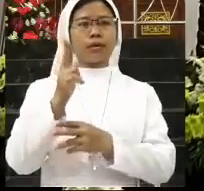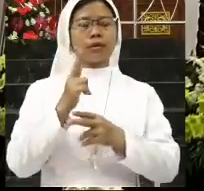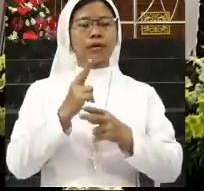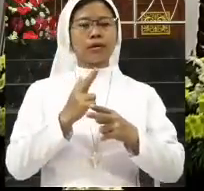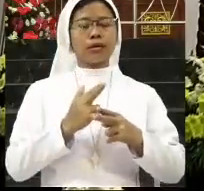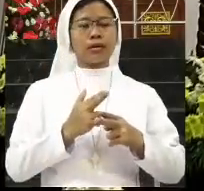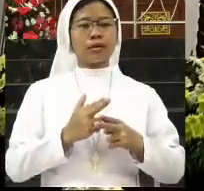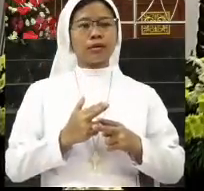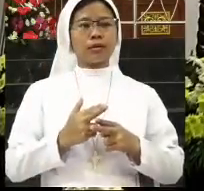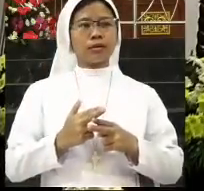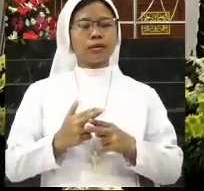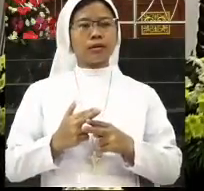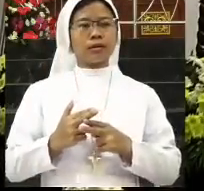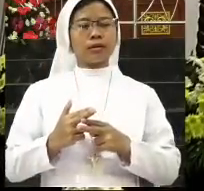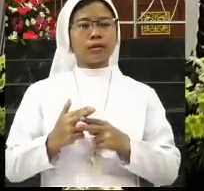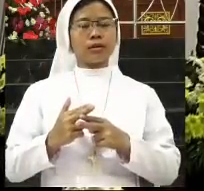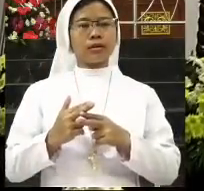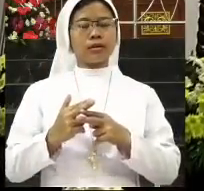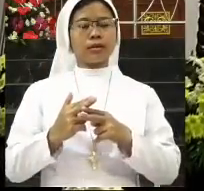sa